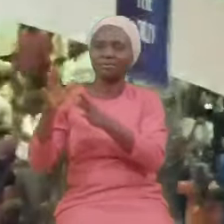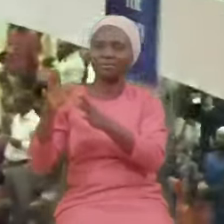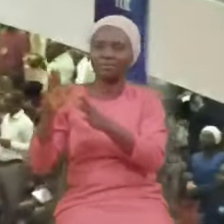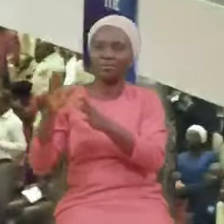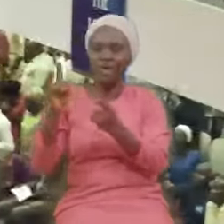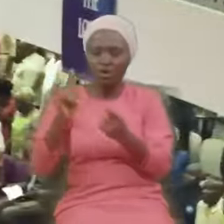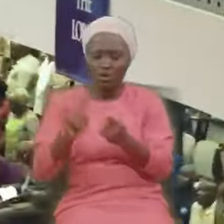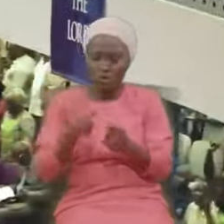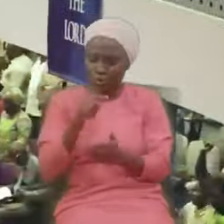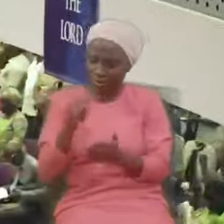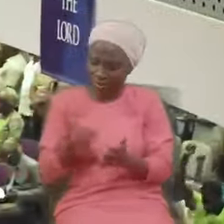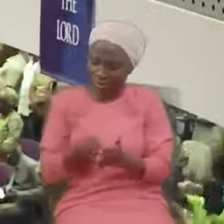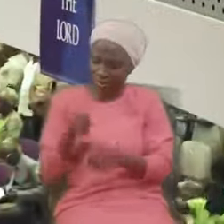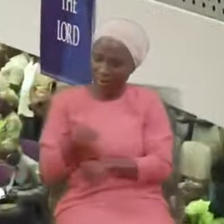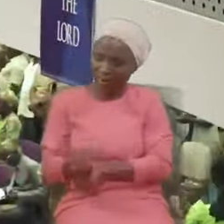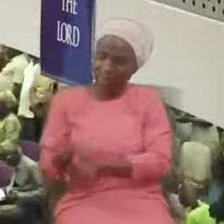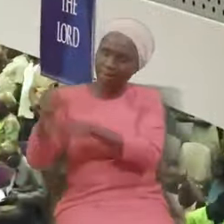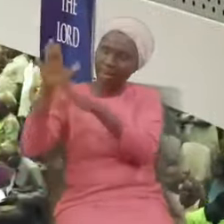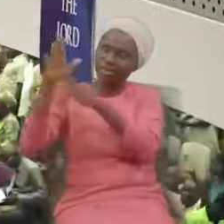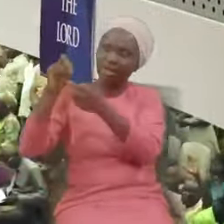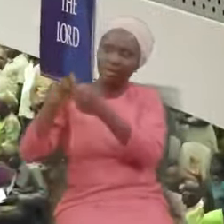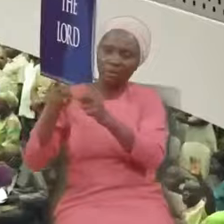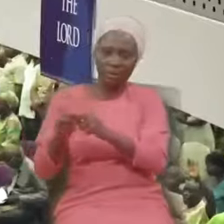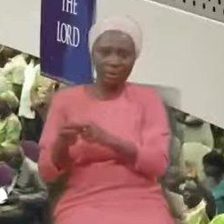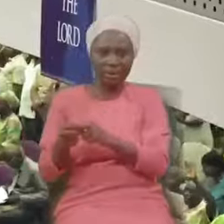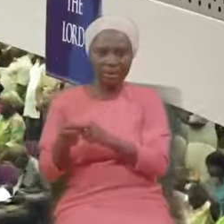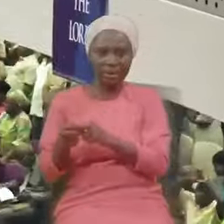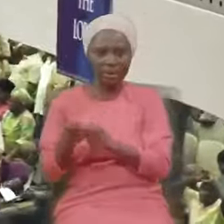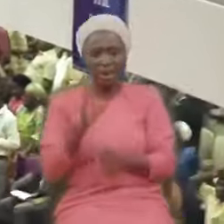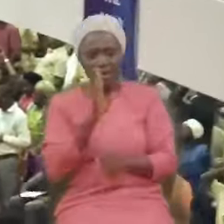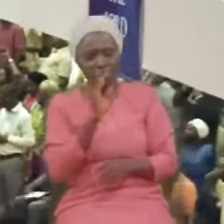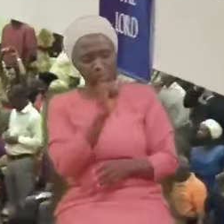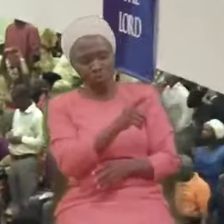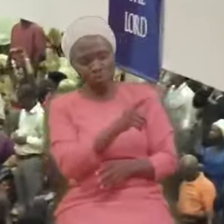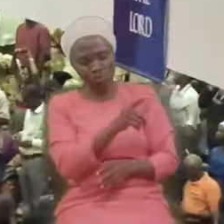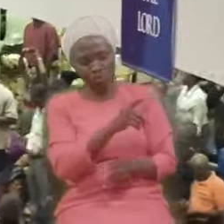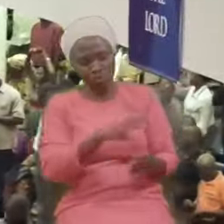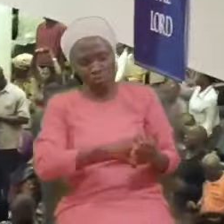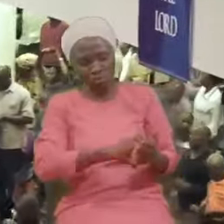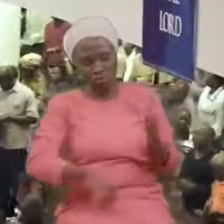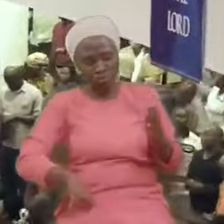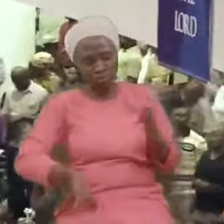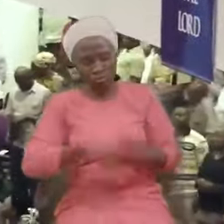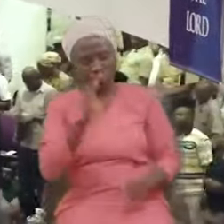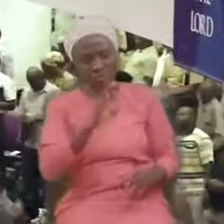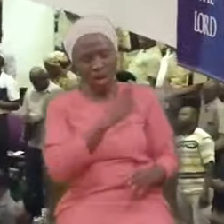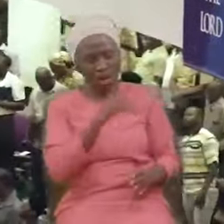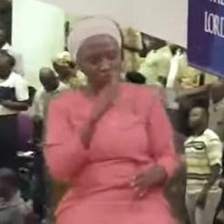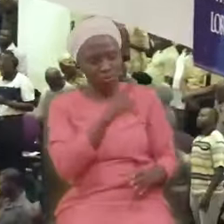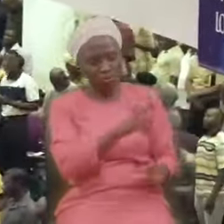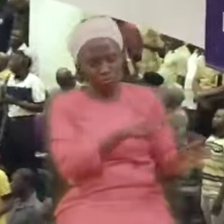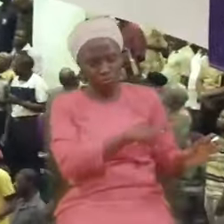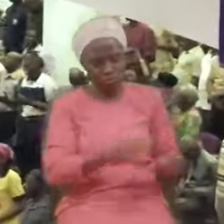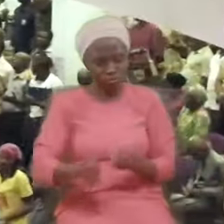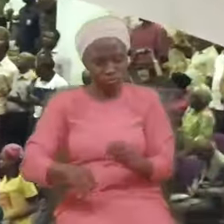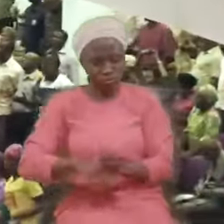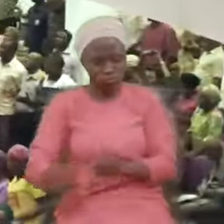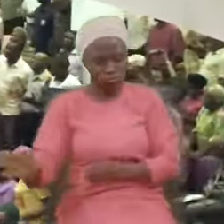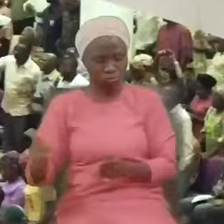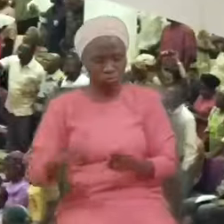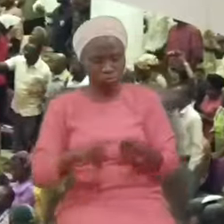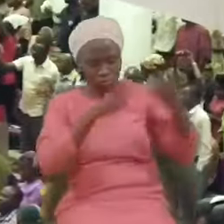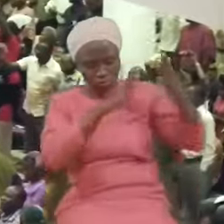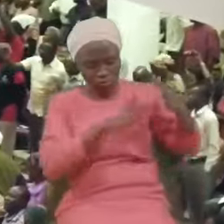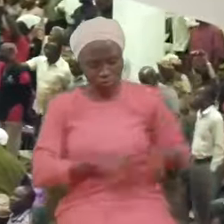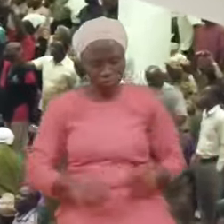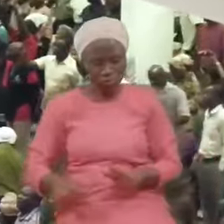unto this mountain, be thou removed, and be thou cast into the sea, and shall not